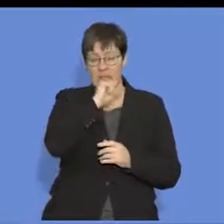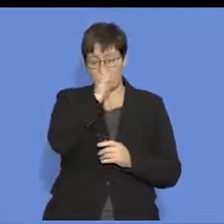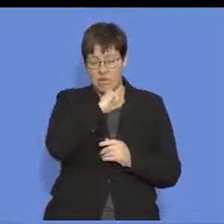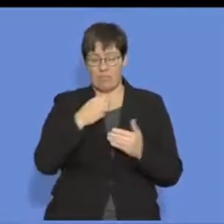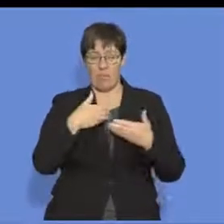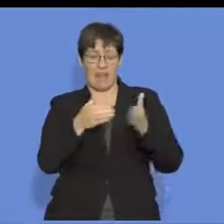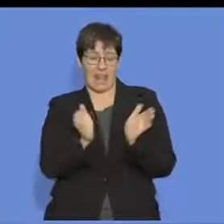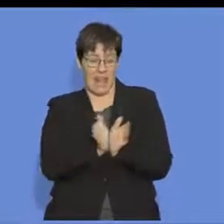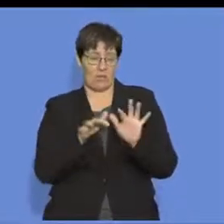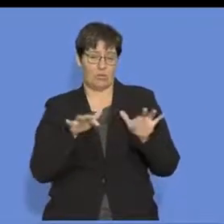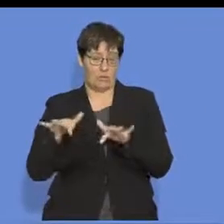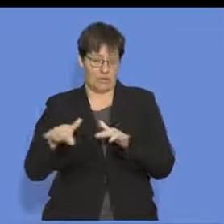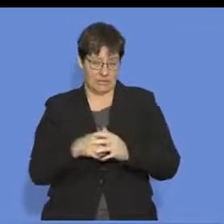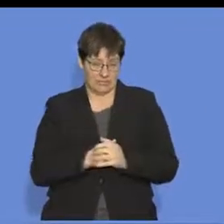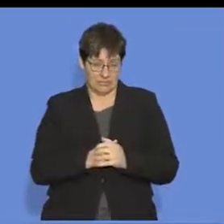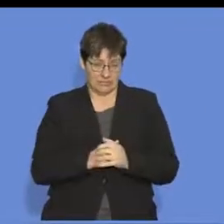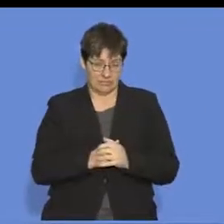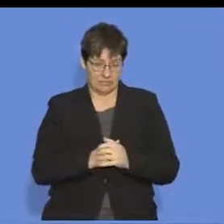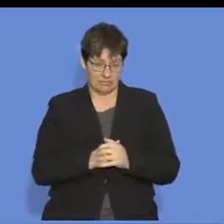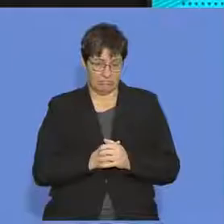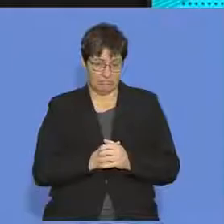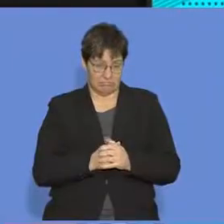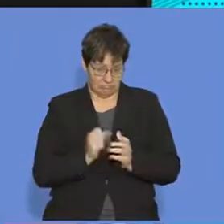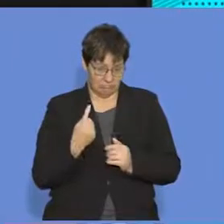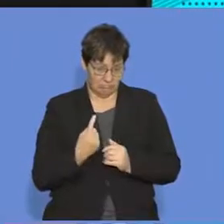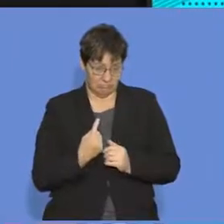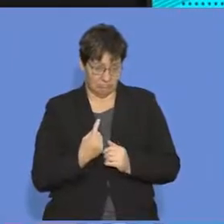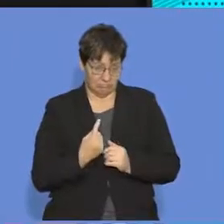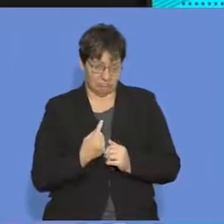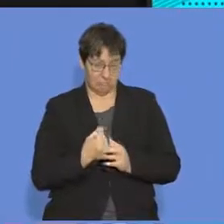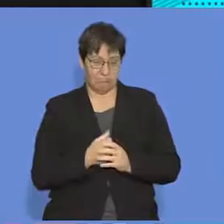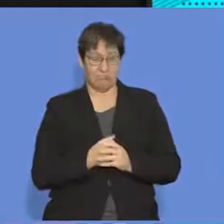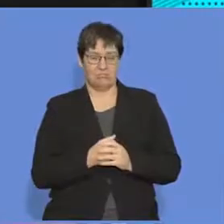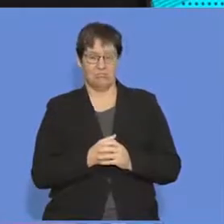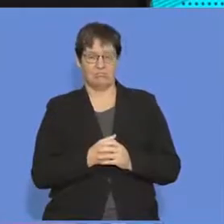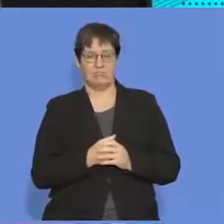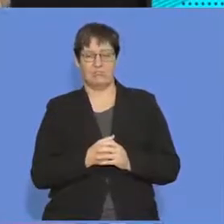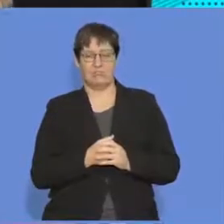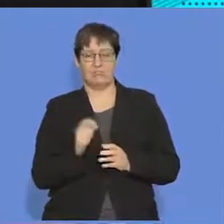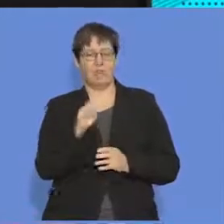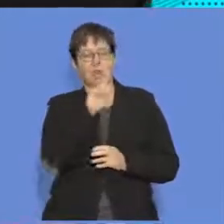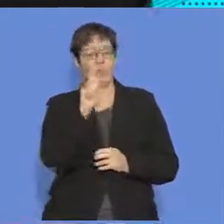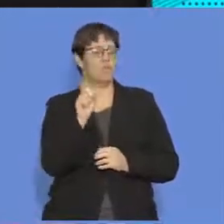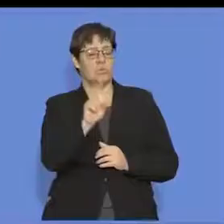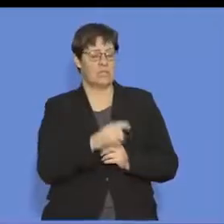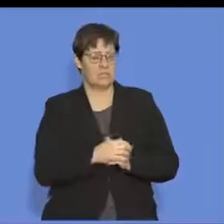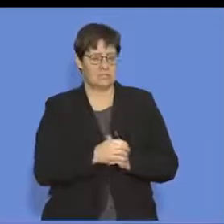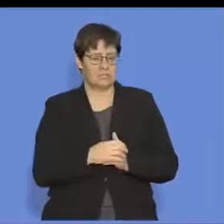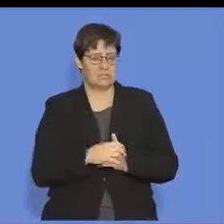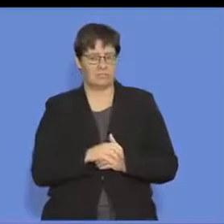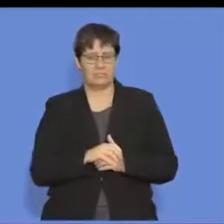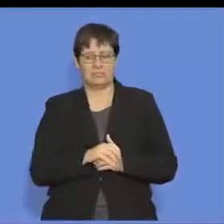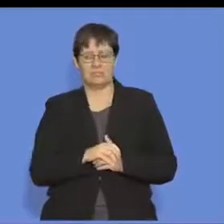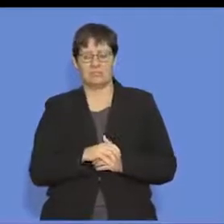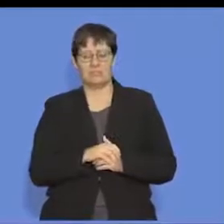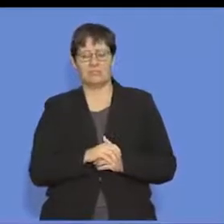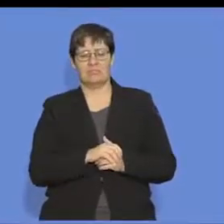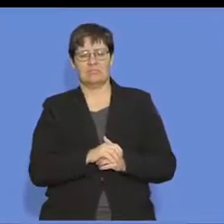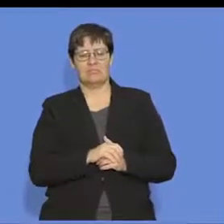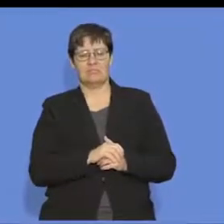or jelly. Are we together? So now the question is, how